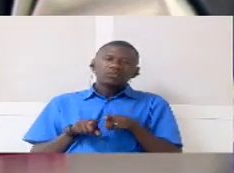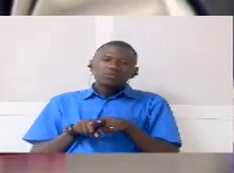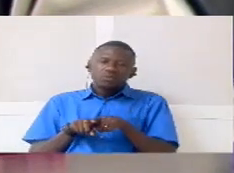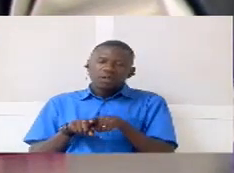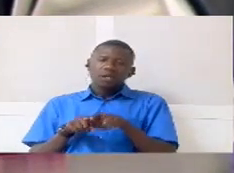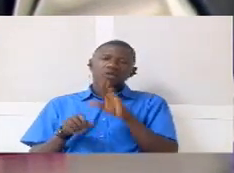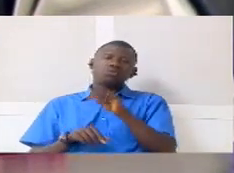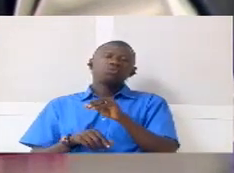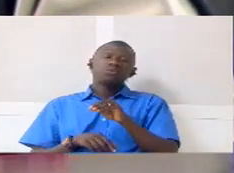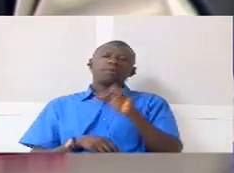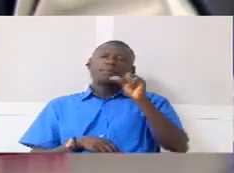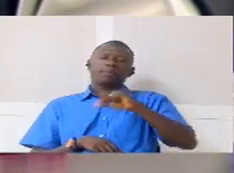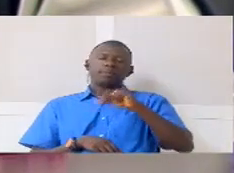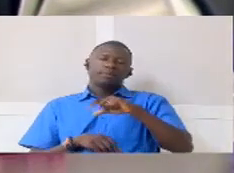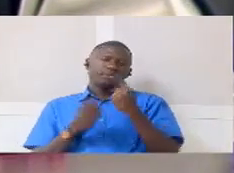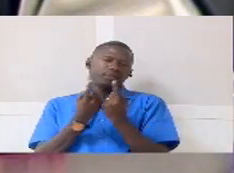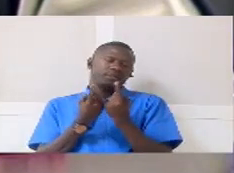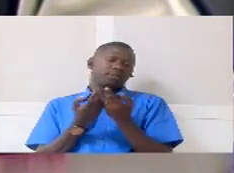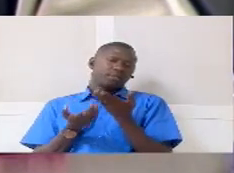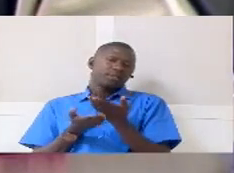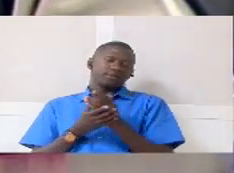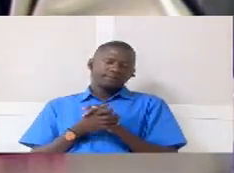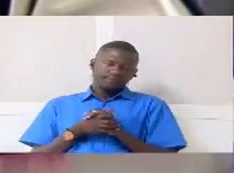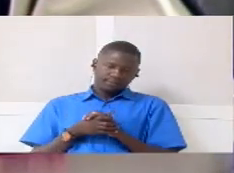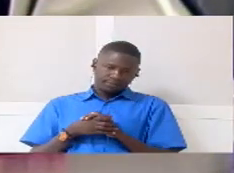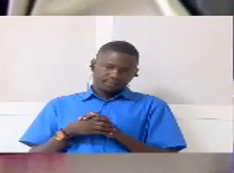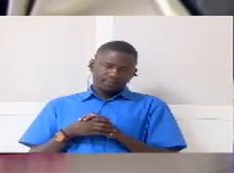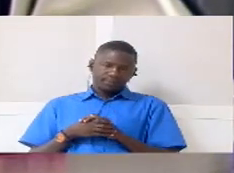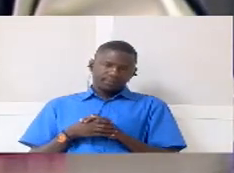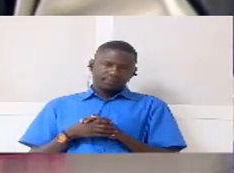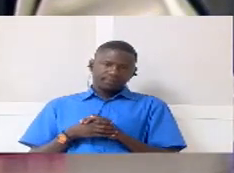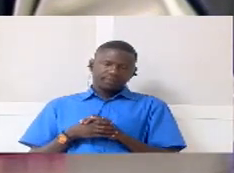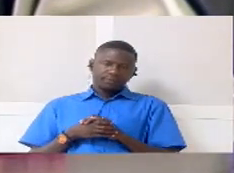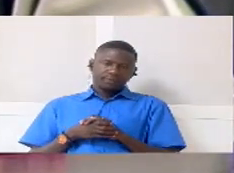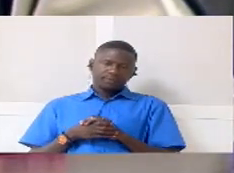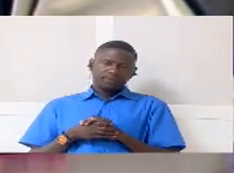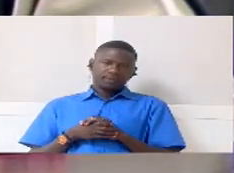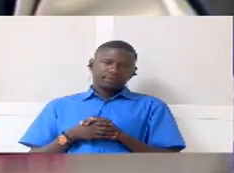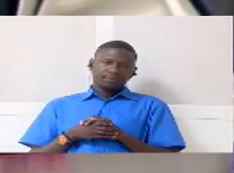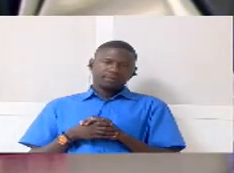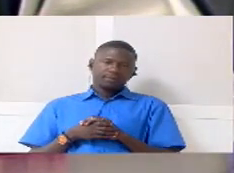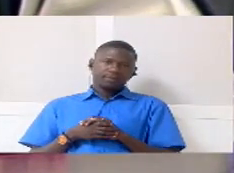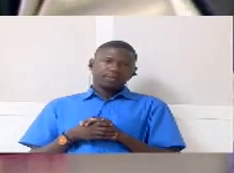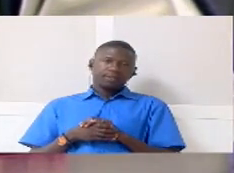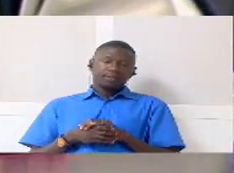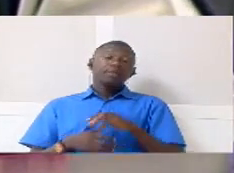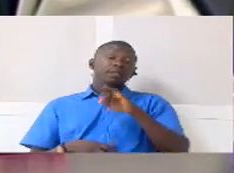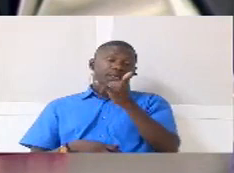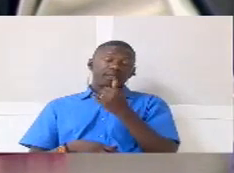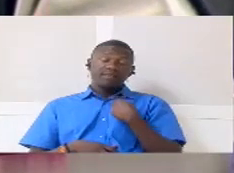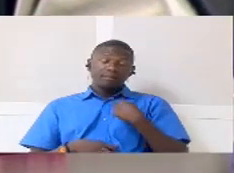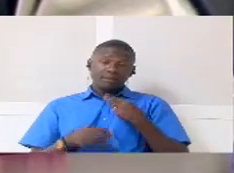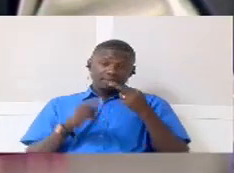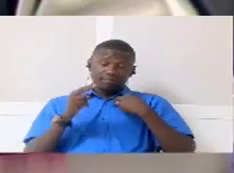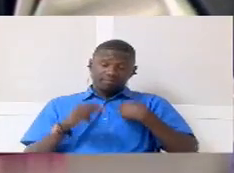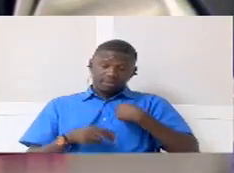bang. Akaduko nte miyalo nkwentele mwala kibati nitele hangila ukusifa kila nungu. Yes, even me who was his